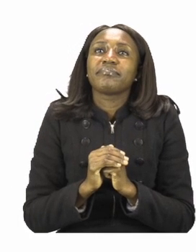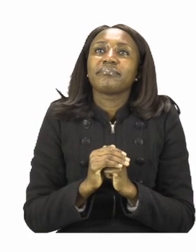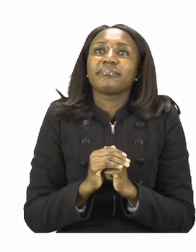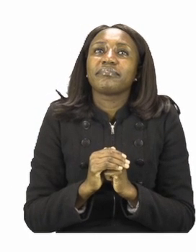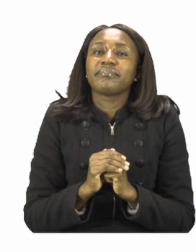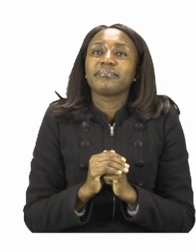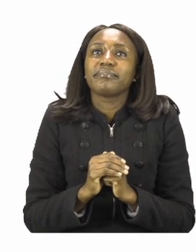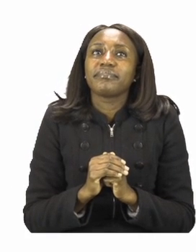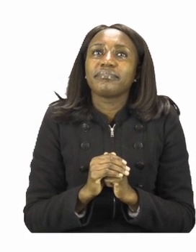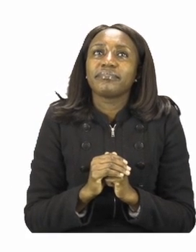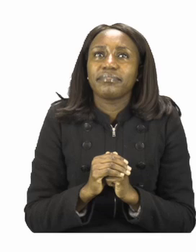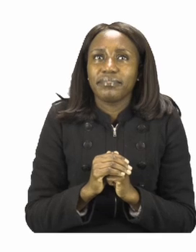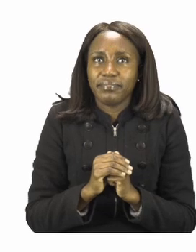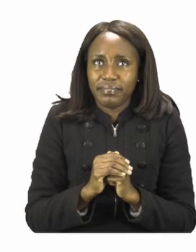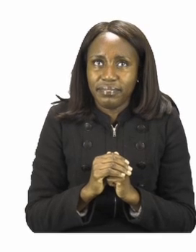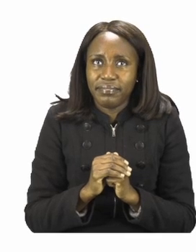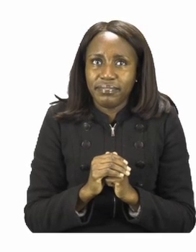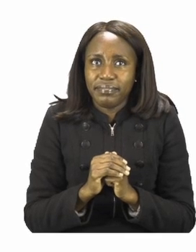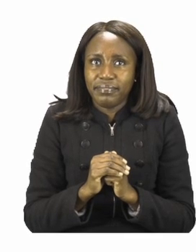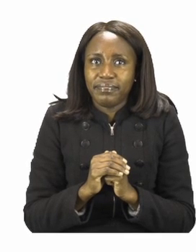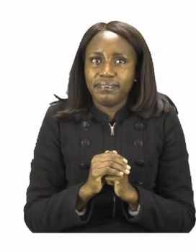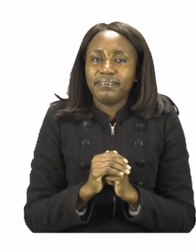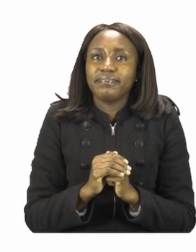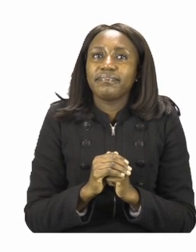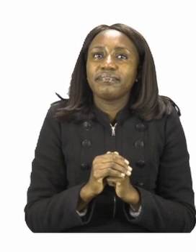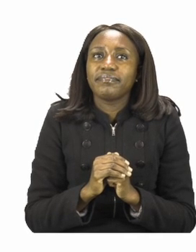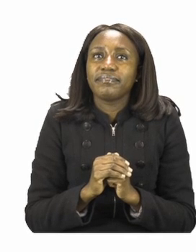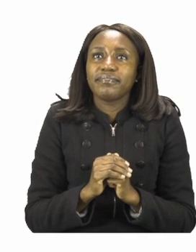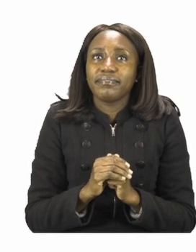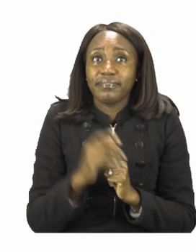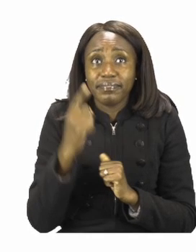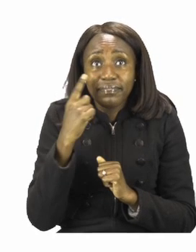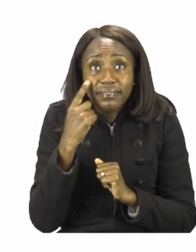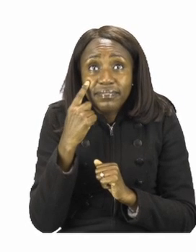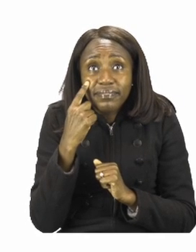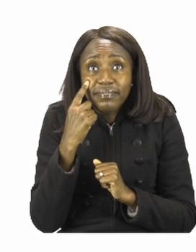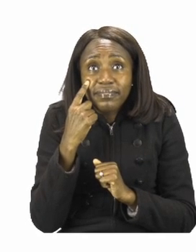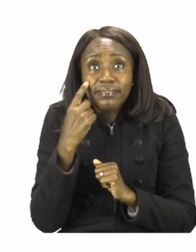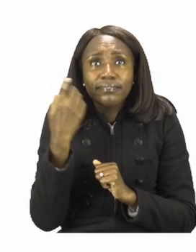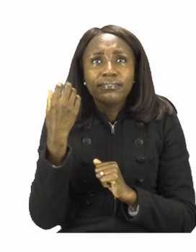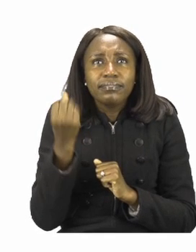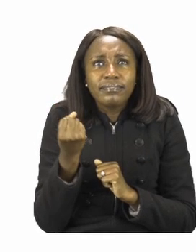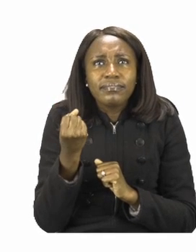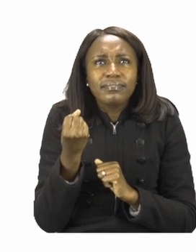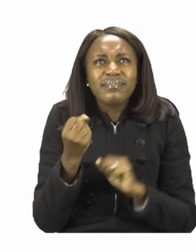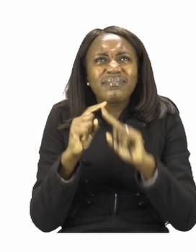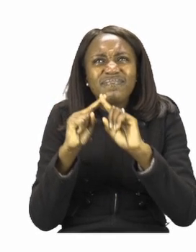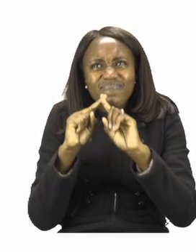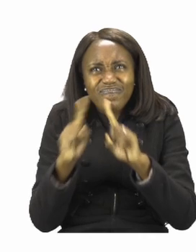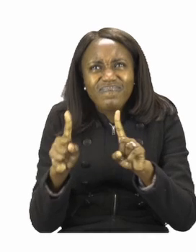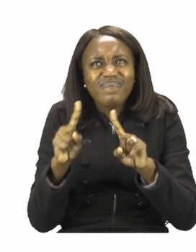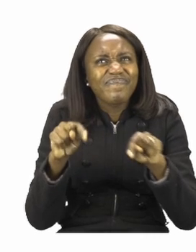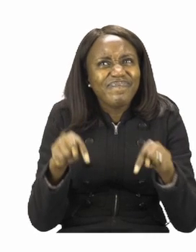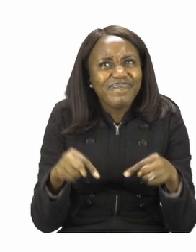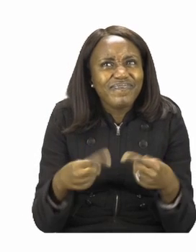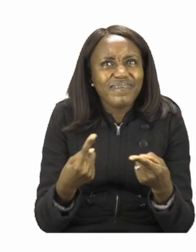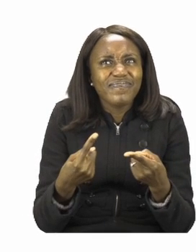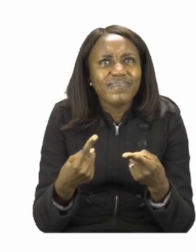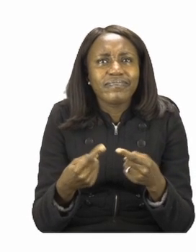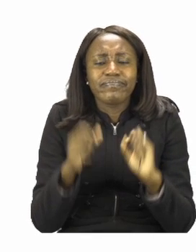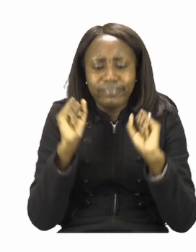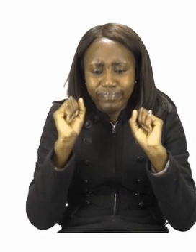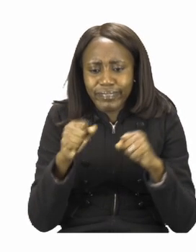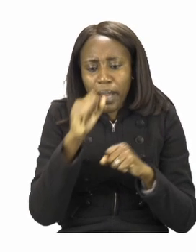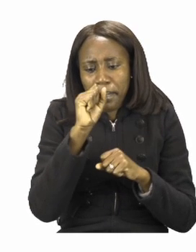write the correct number. As you can see, we have different items that need us to